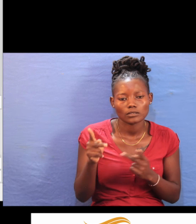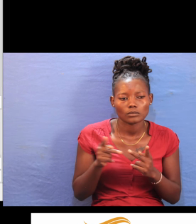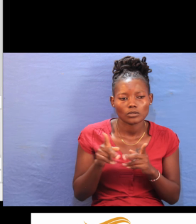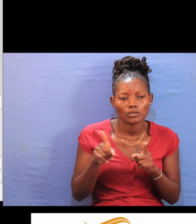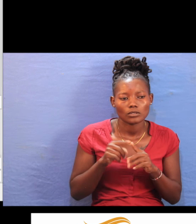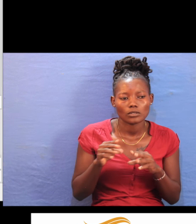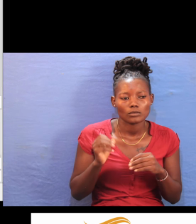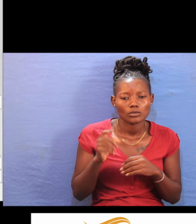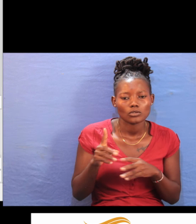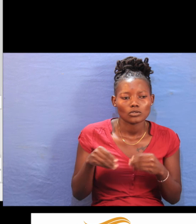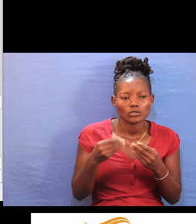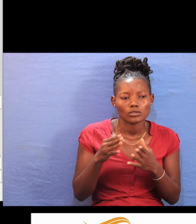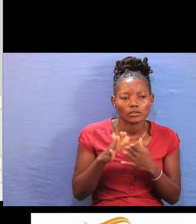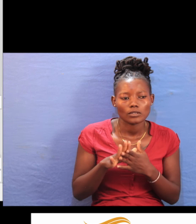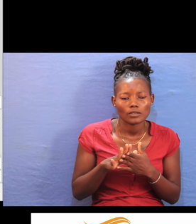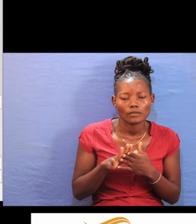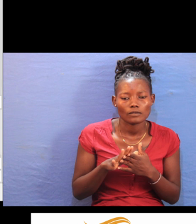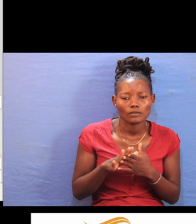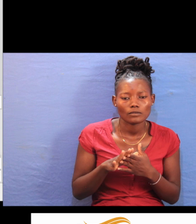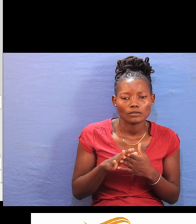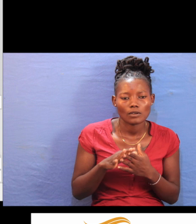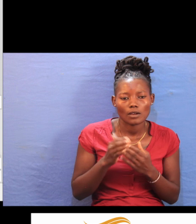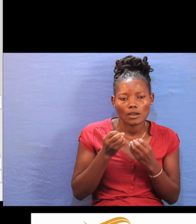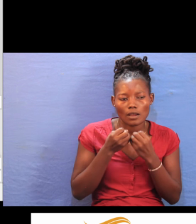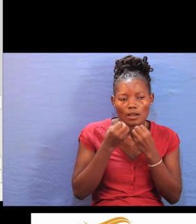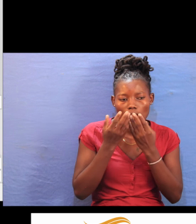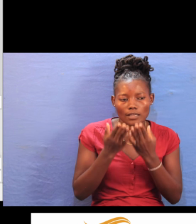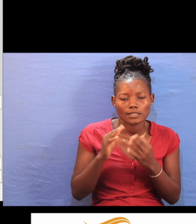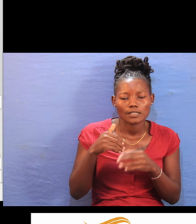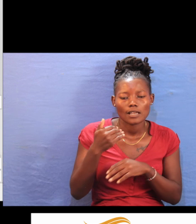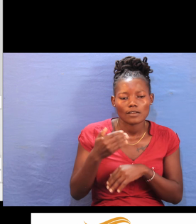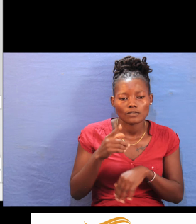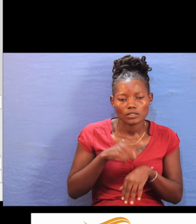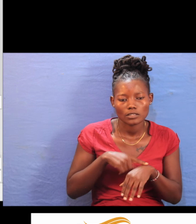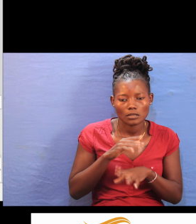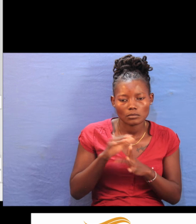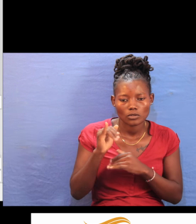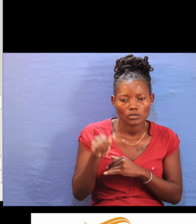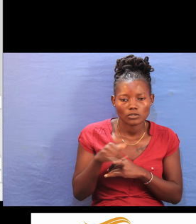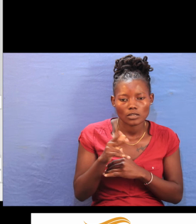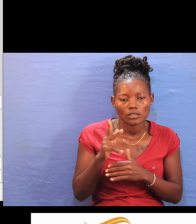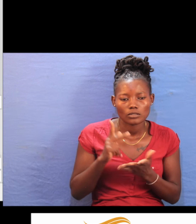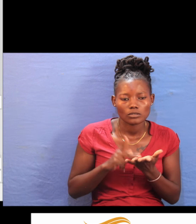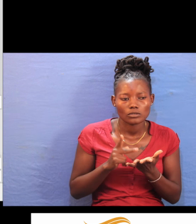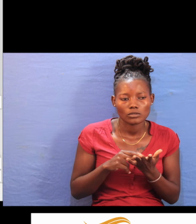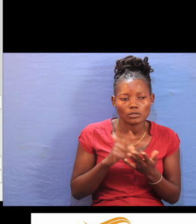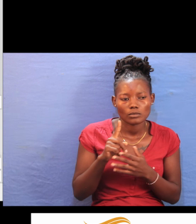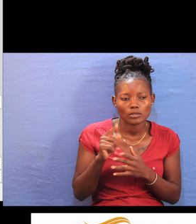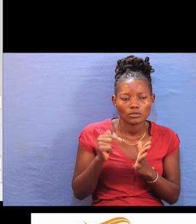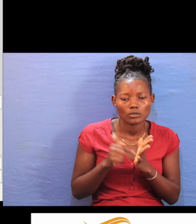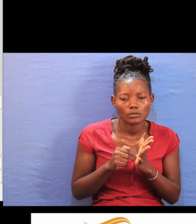You need to take care of an individual's goal commitment. Okay. So you need to be involved as a coach in